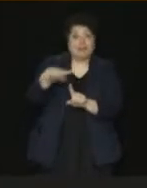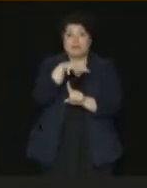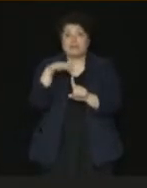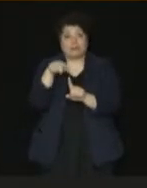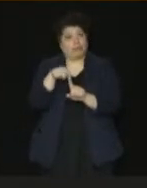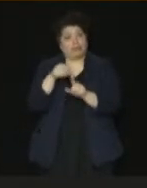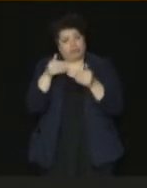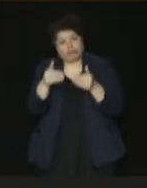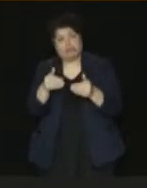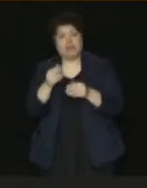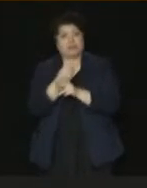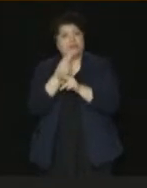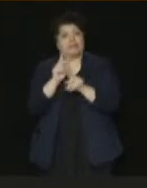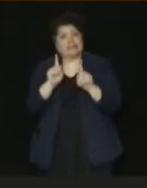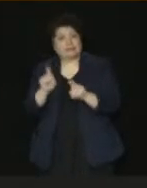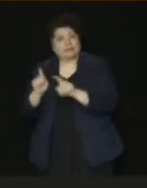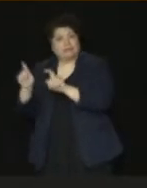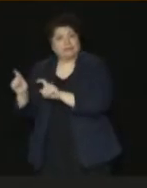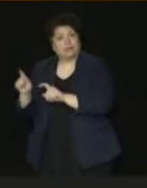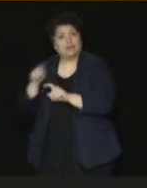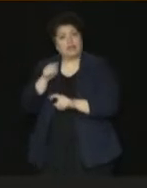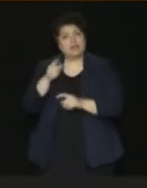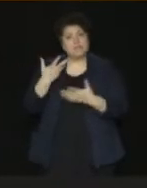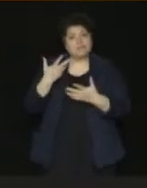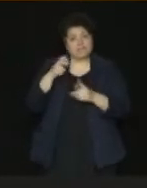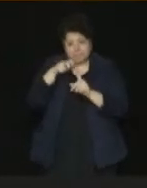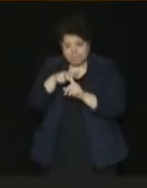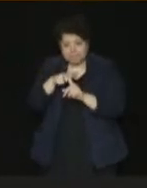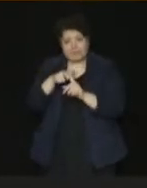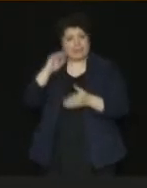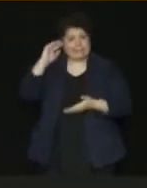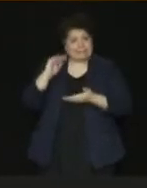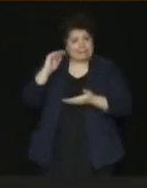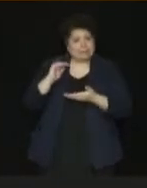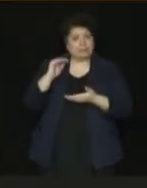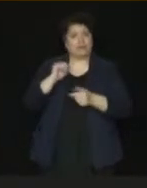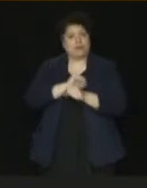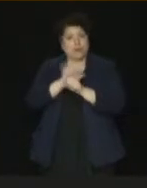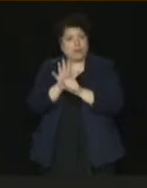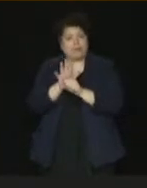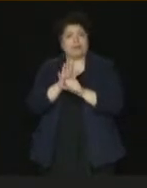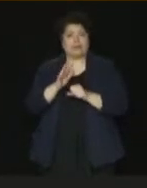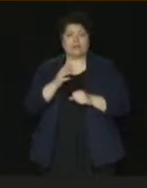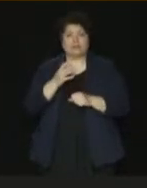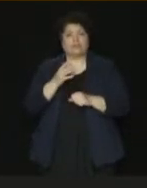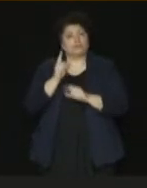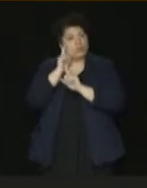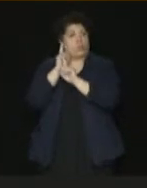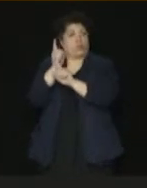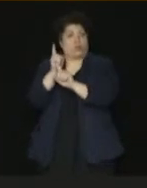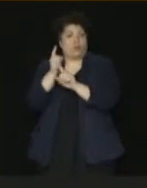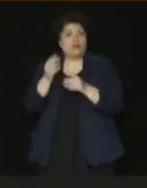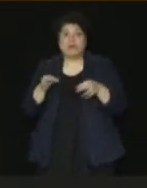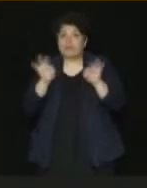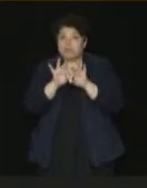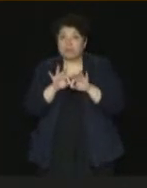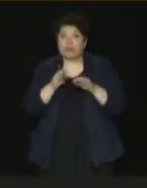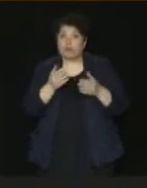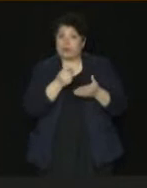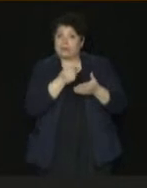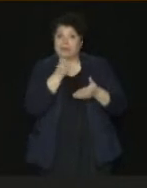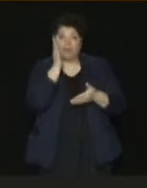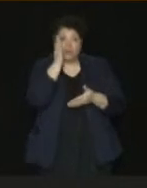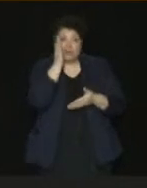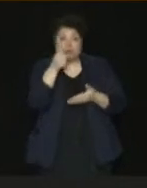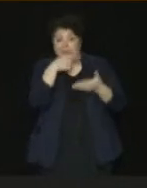are essential for keeping the number of cases as low as possible, and they will be extremely important in the weeks and months